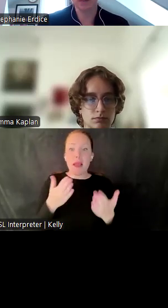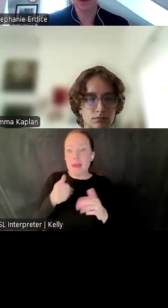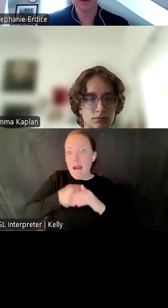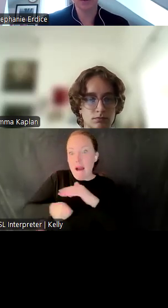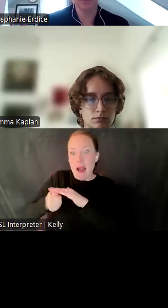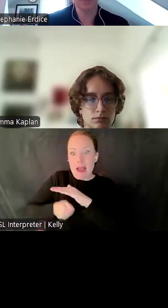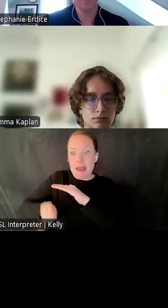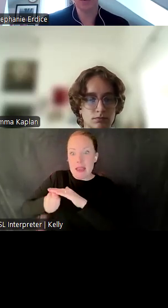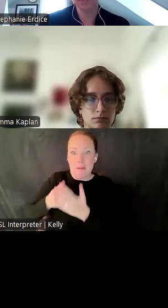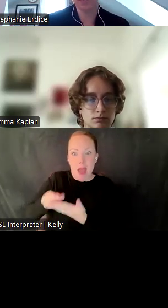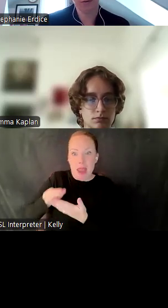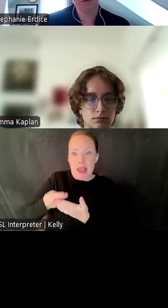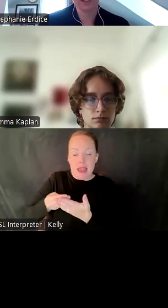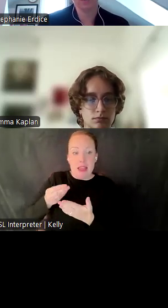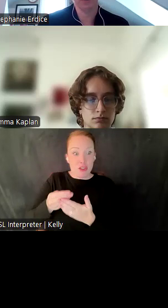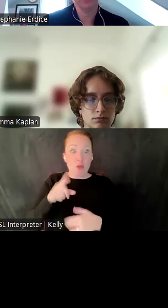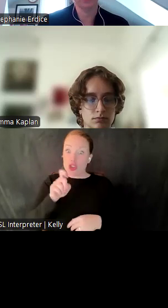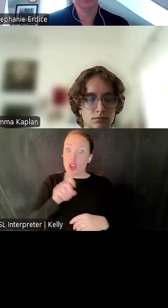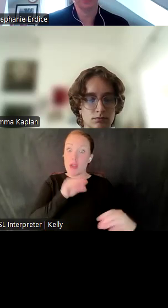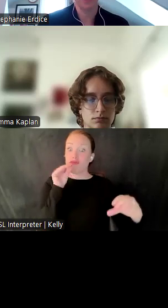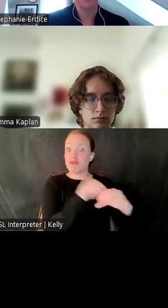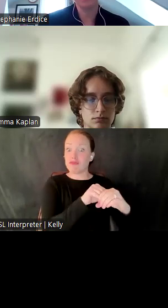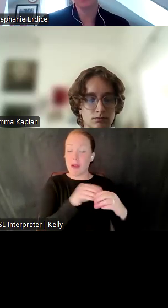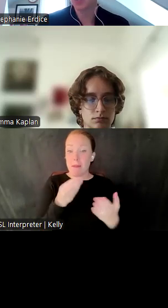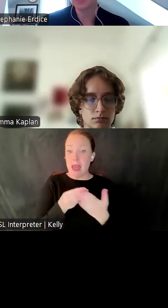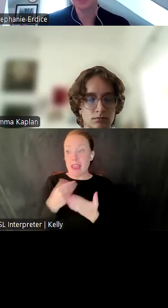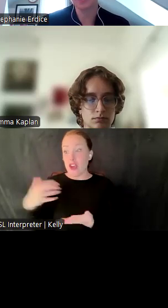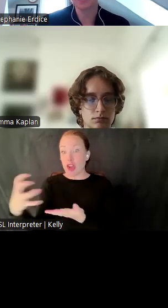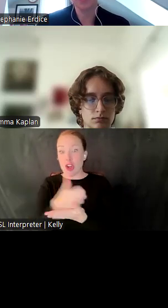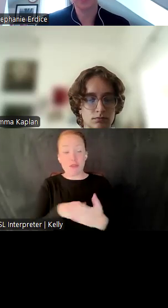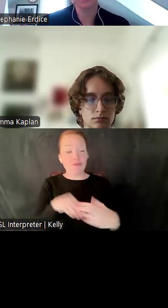be available to both folks in the relationship.